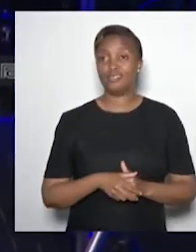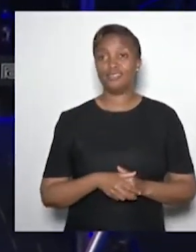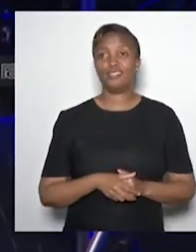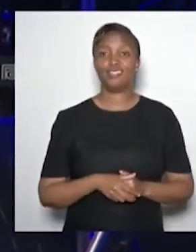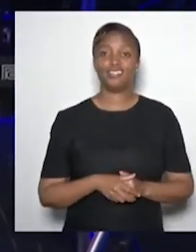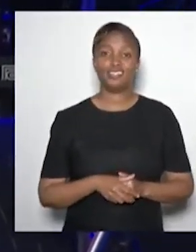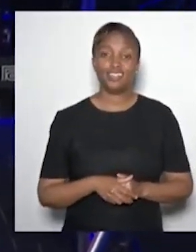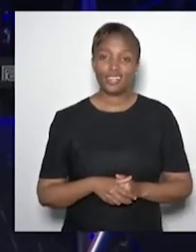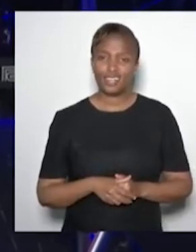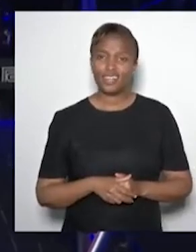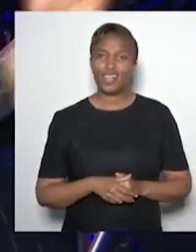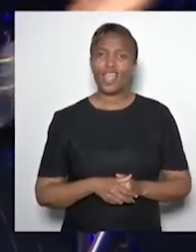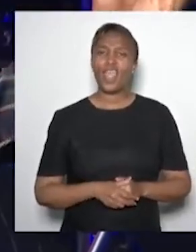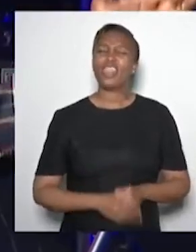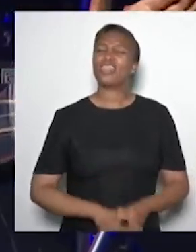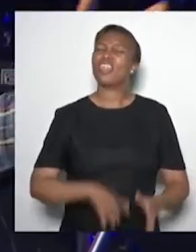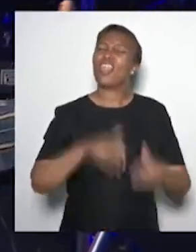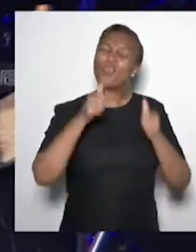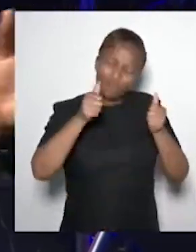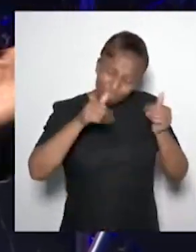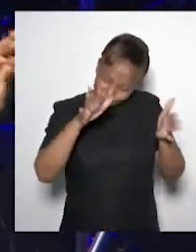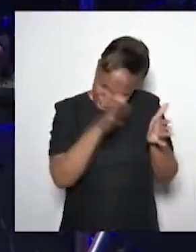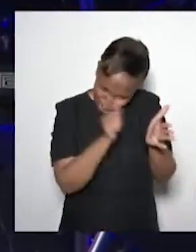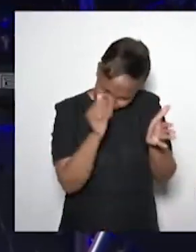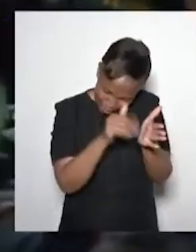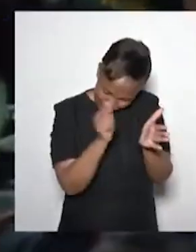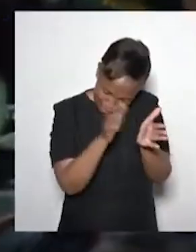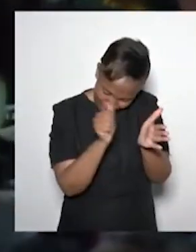They are very good at gossiping.